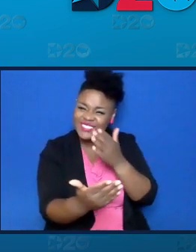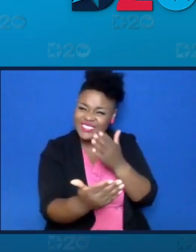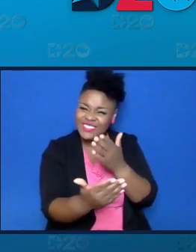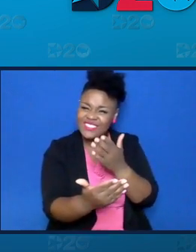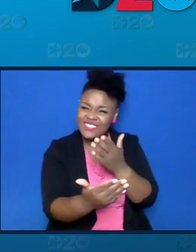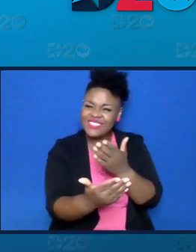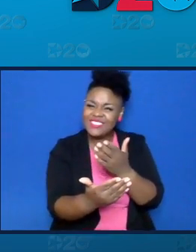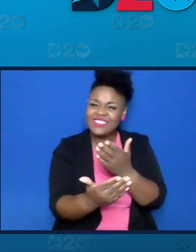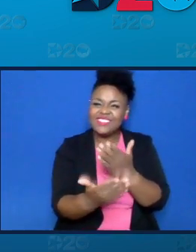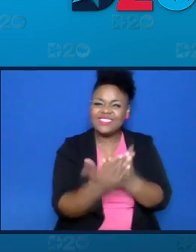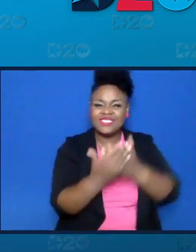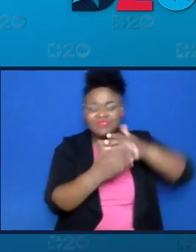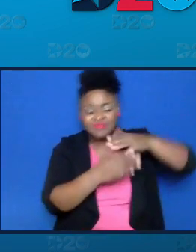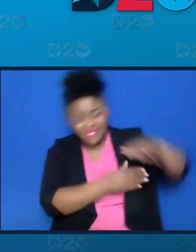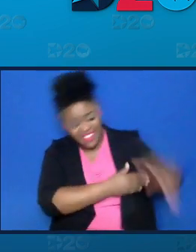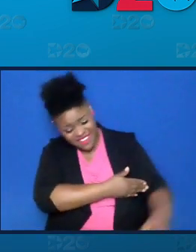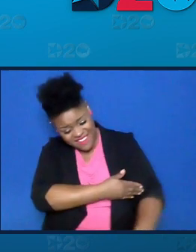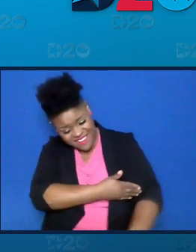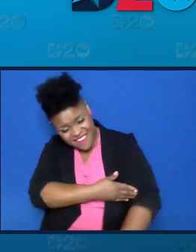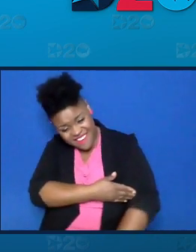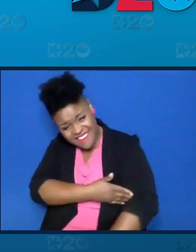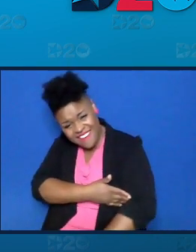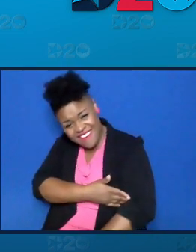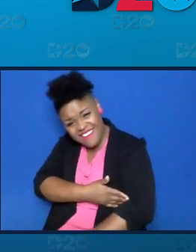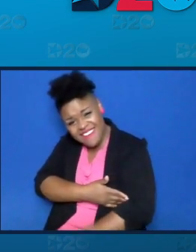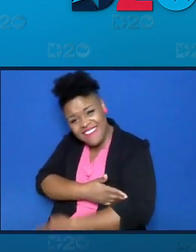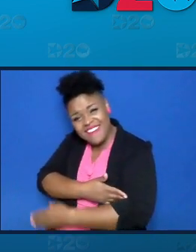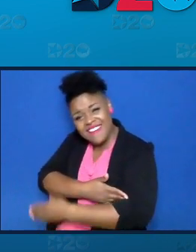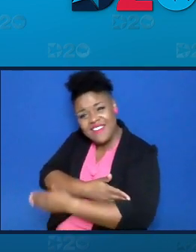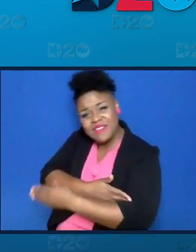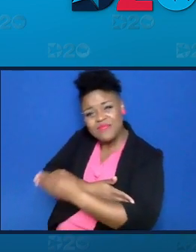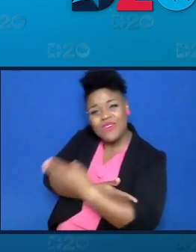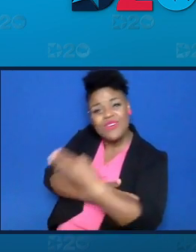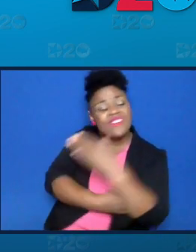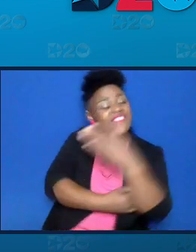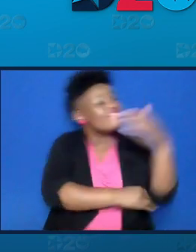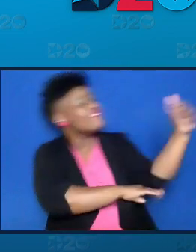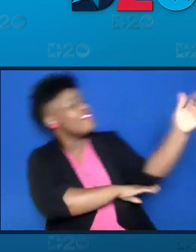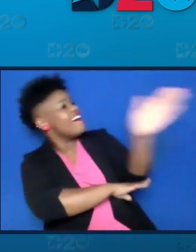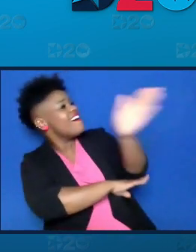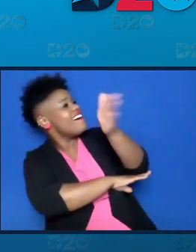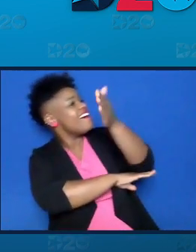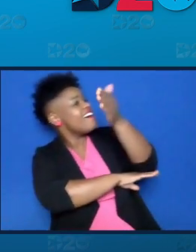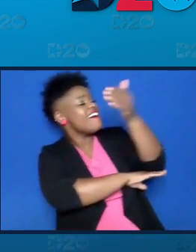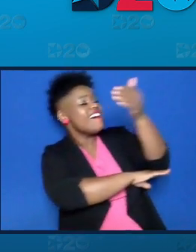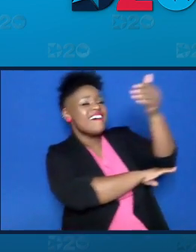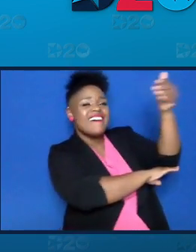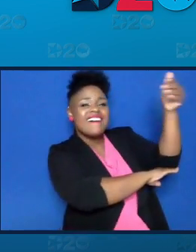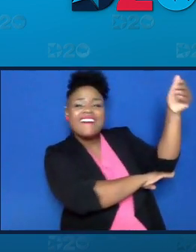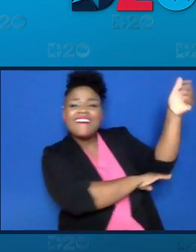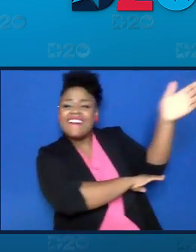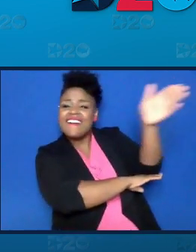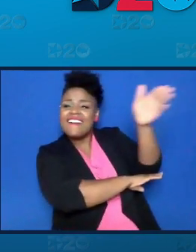the night that our flag was still